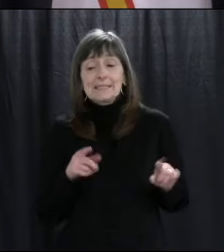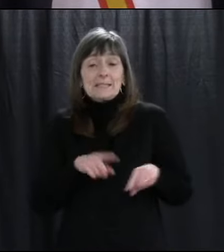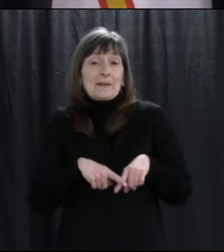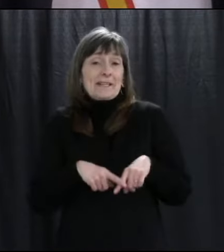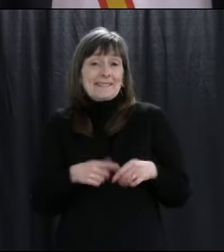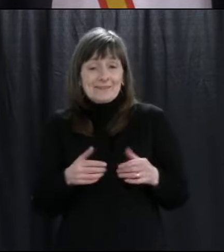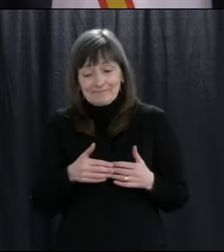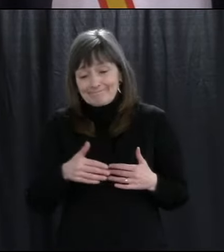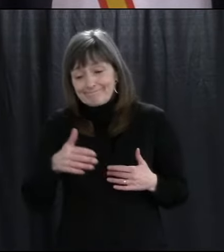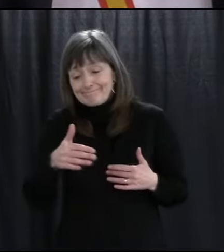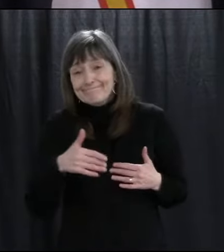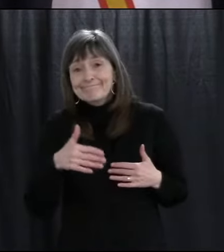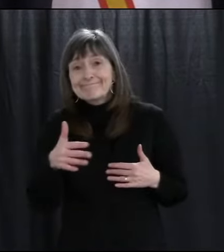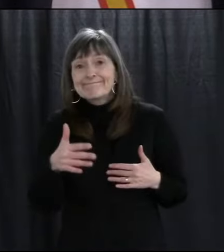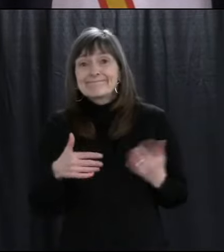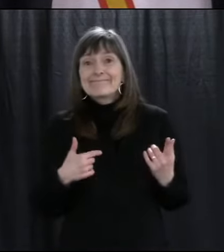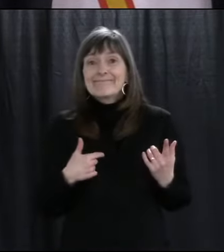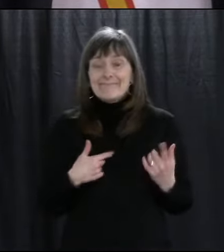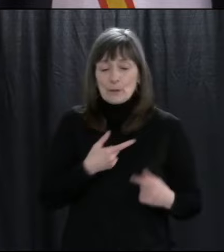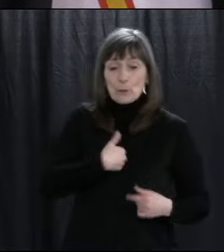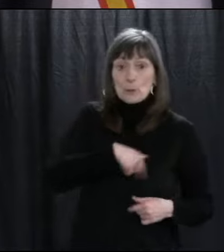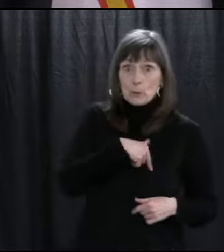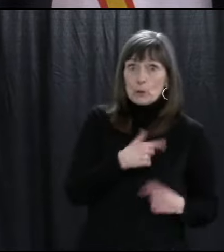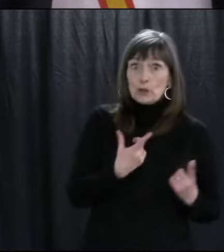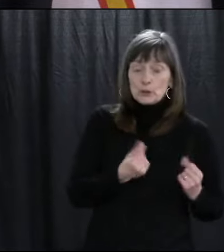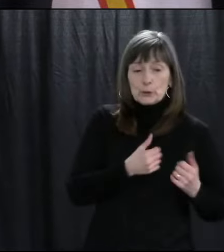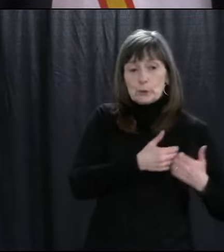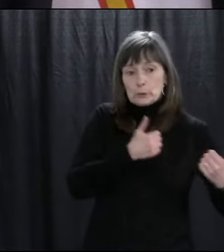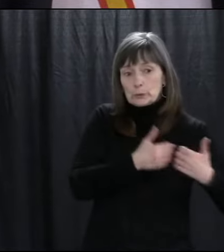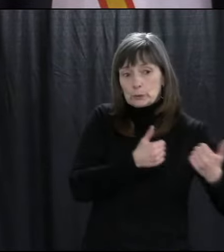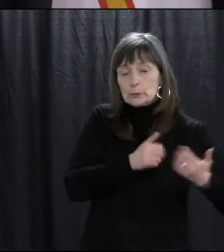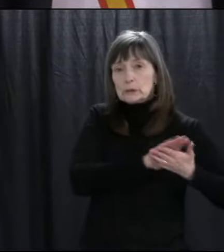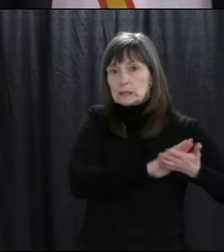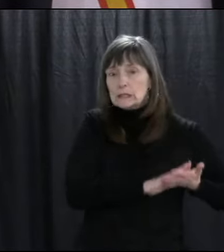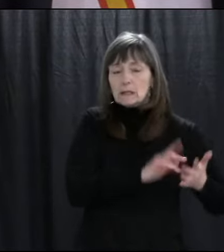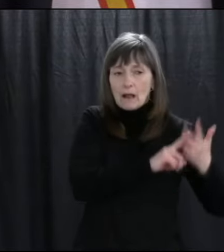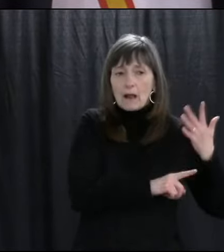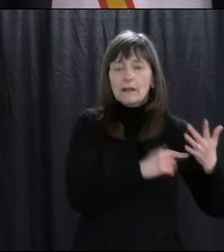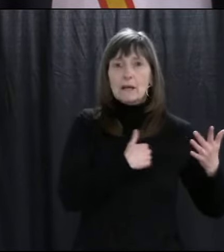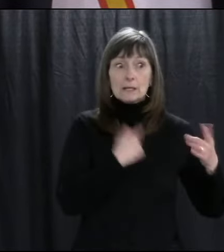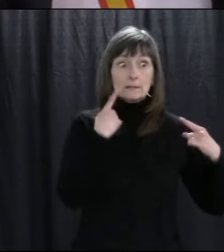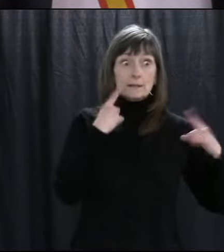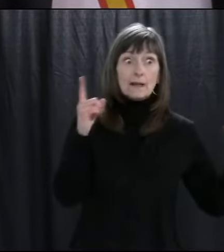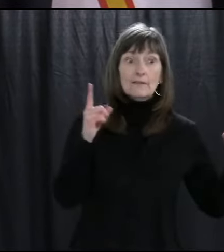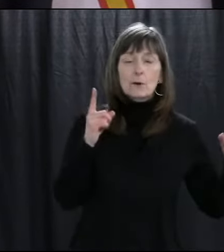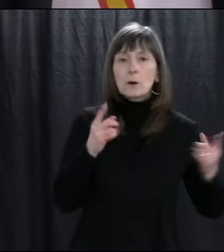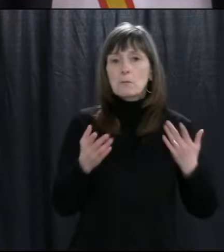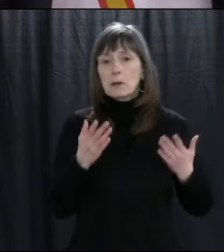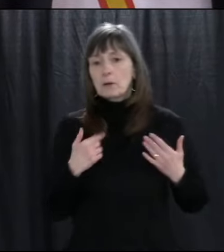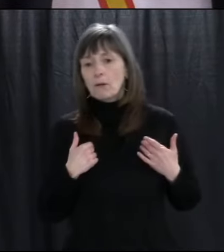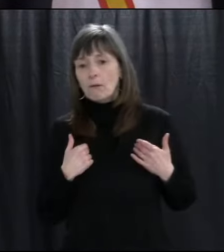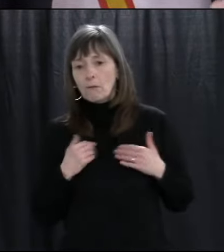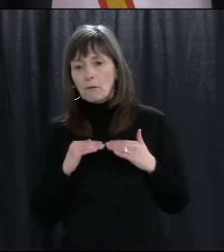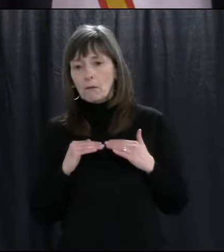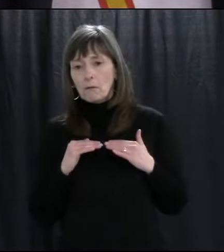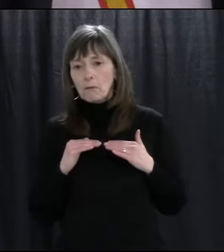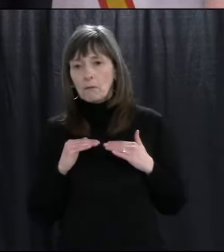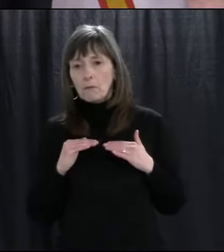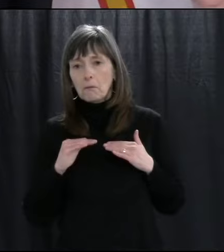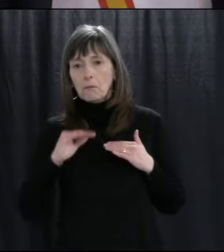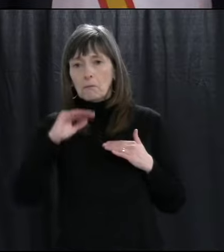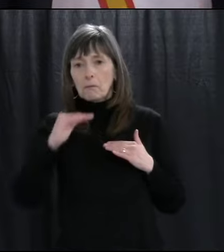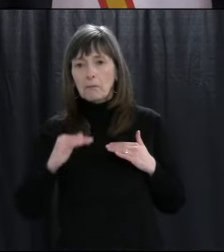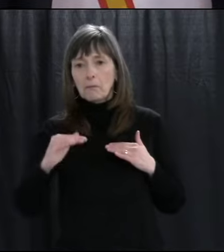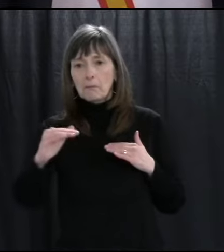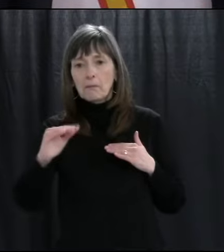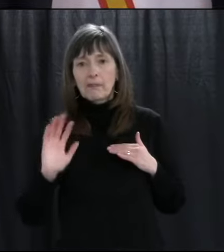The thing about some of these public health measures that, you know, if we put them in place and they work, we may not see a steep